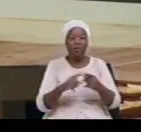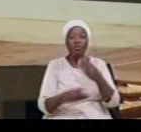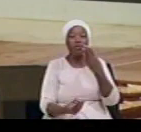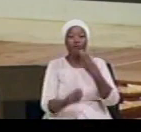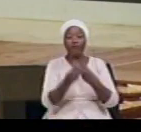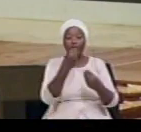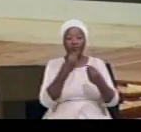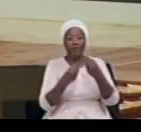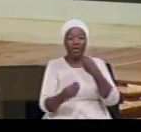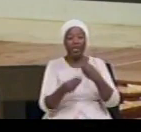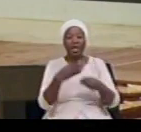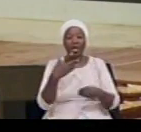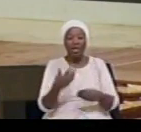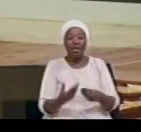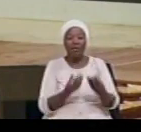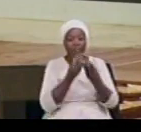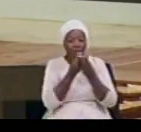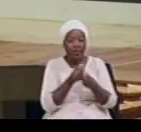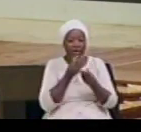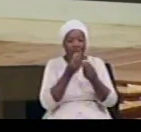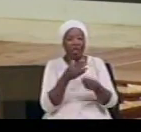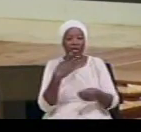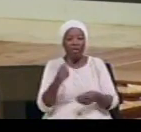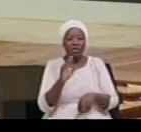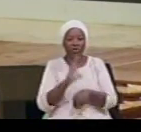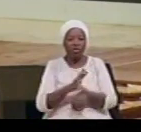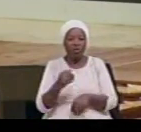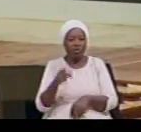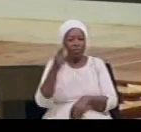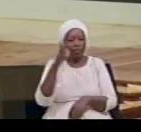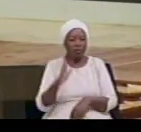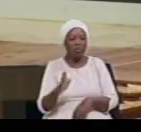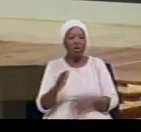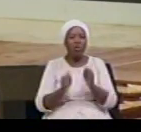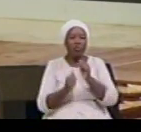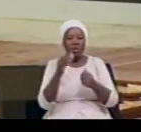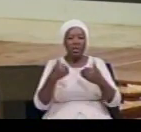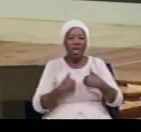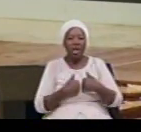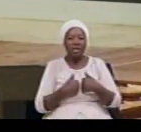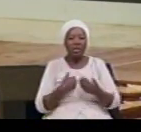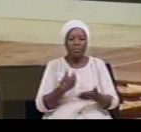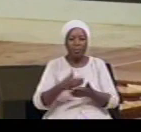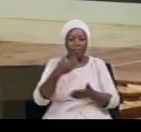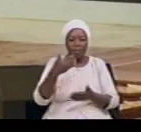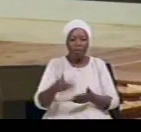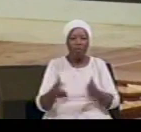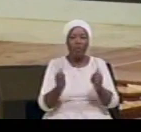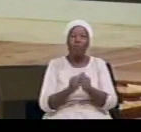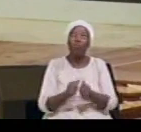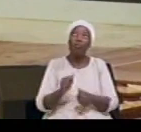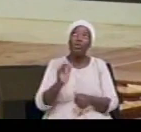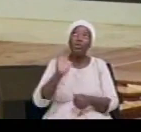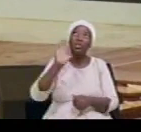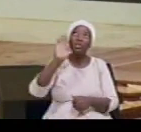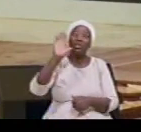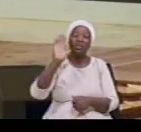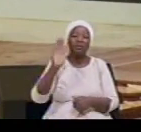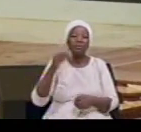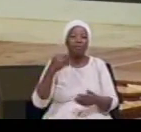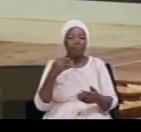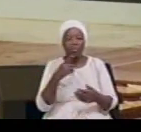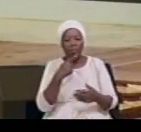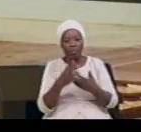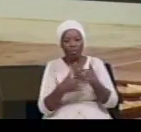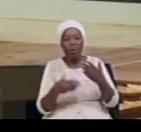has purchased with his own blood. Purchased with his own blood.